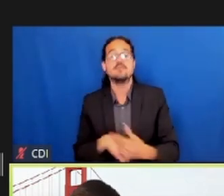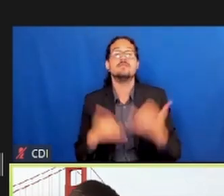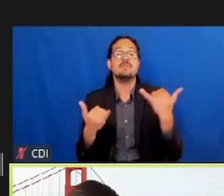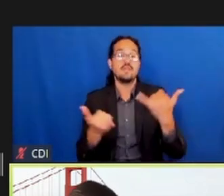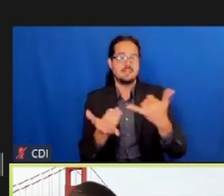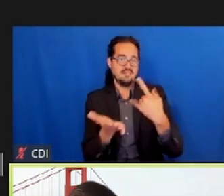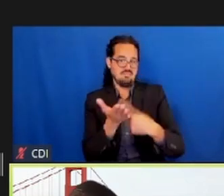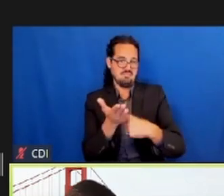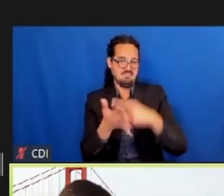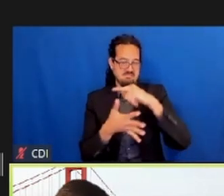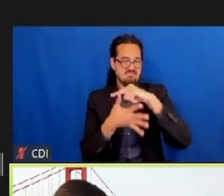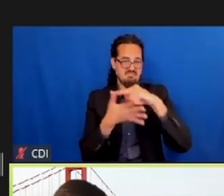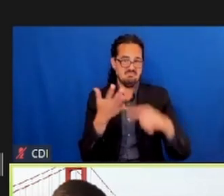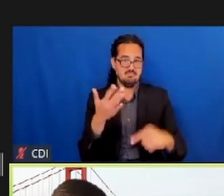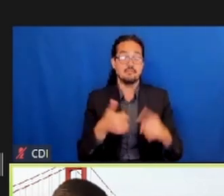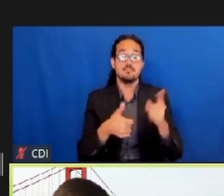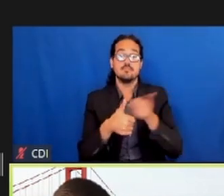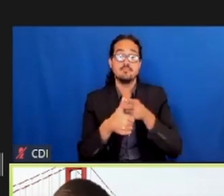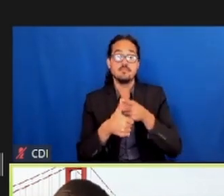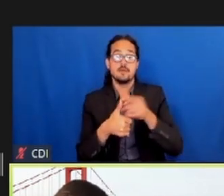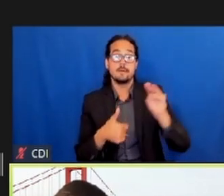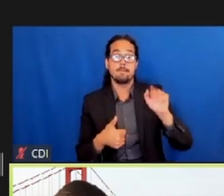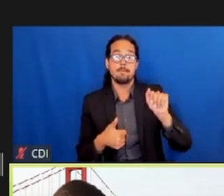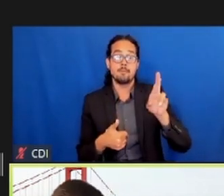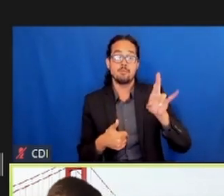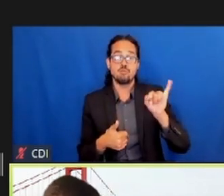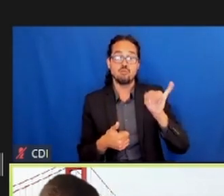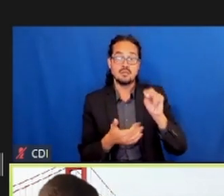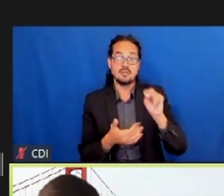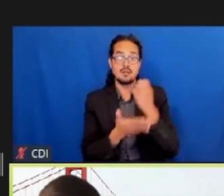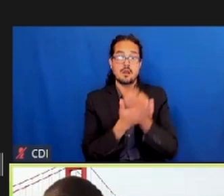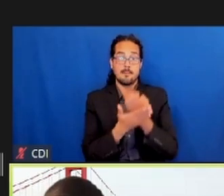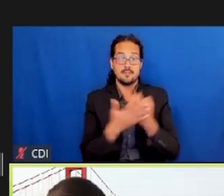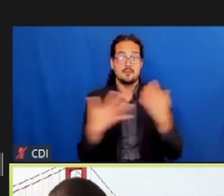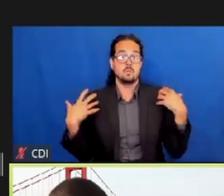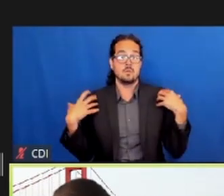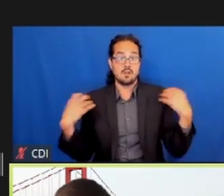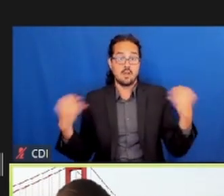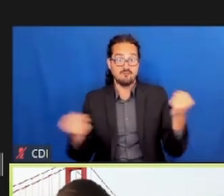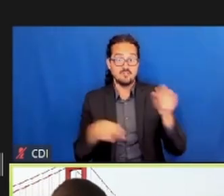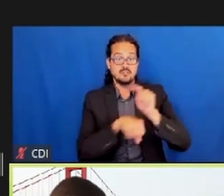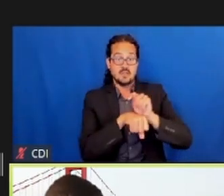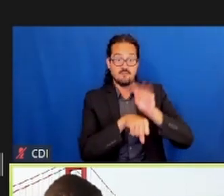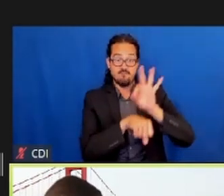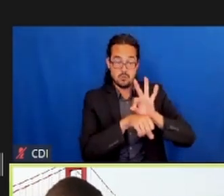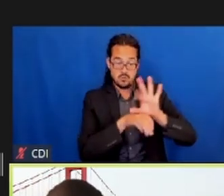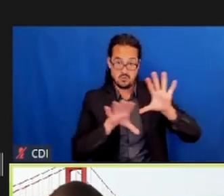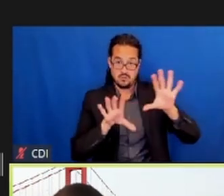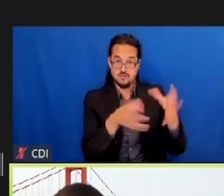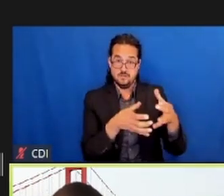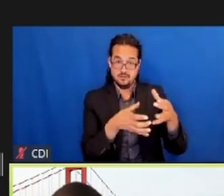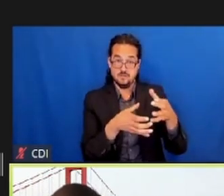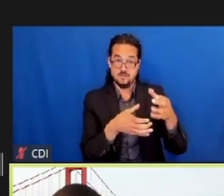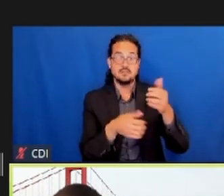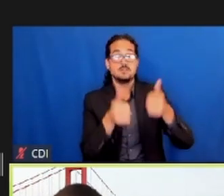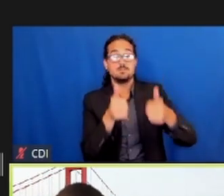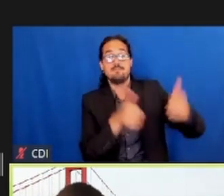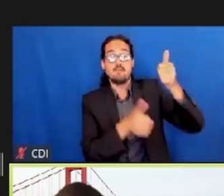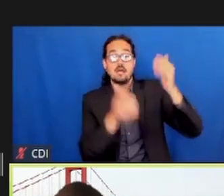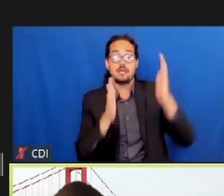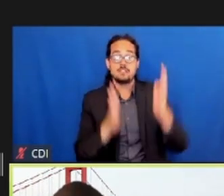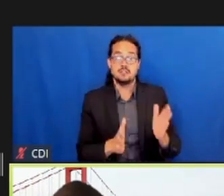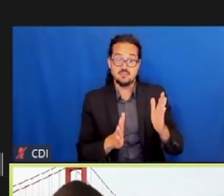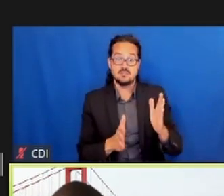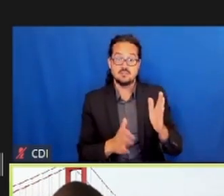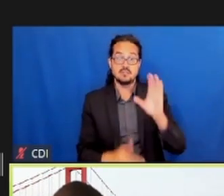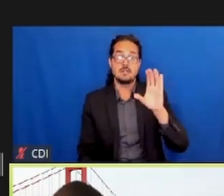Economic Recovery Task Force, led by Supervisors Damon Connolly and Judy Arnold. Marin Recovers, and that's the websites that